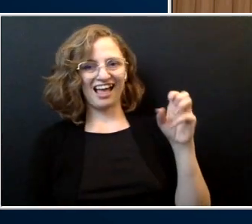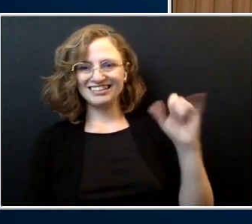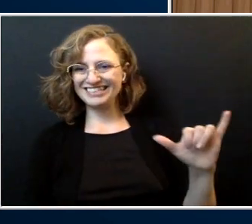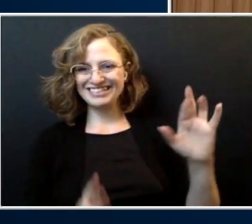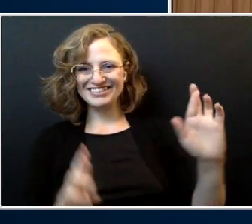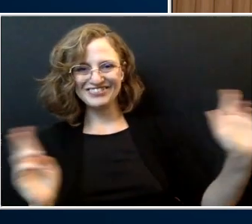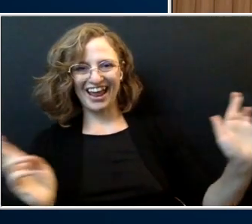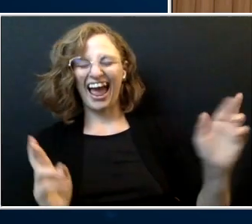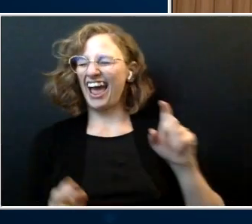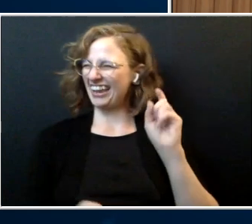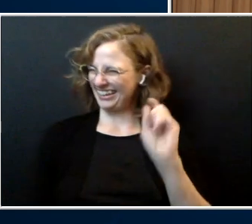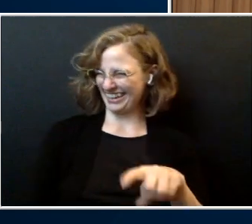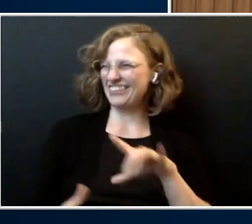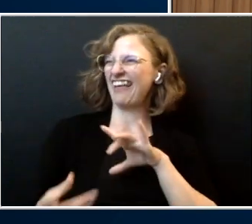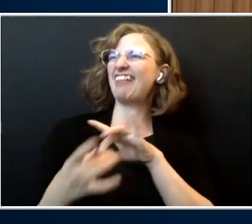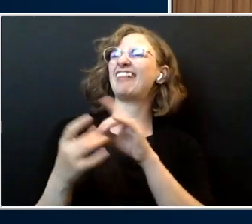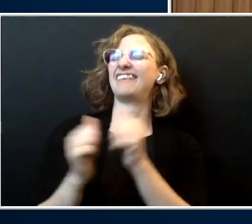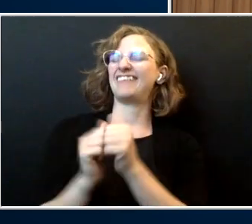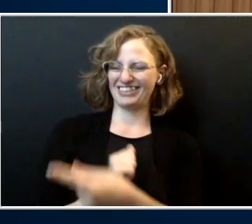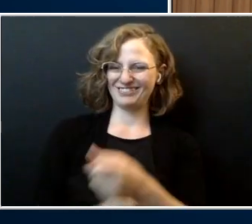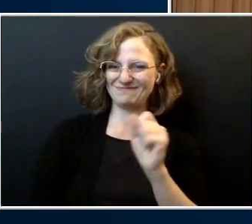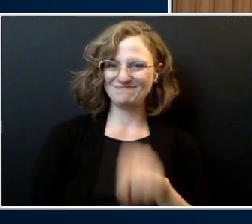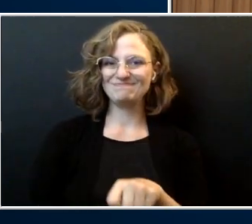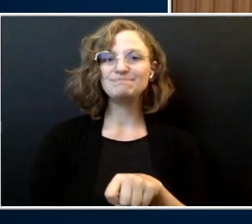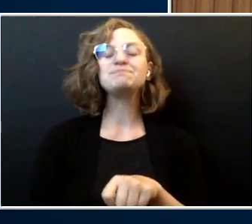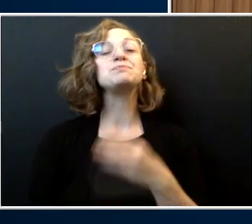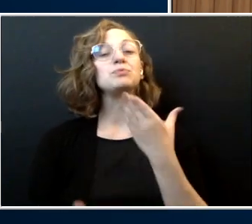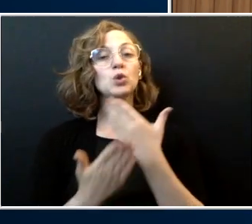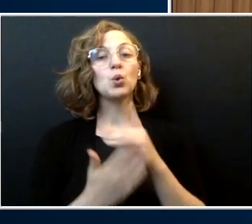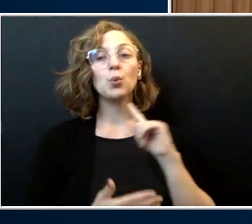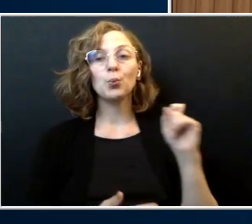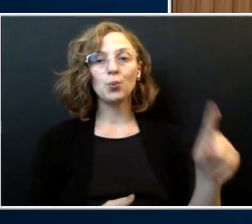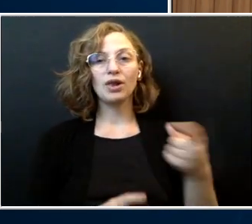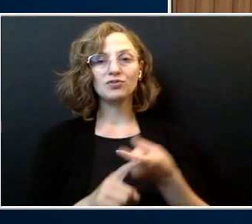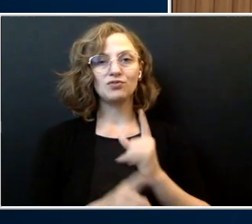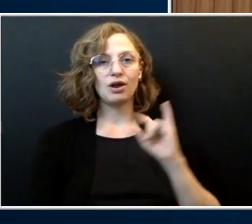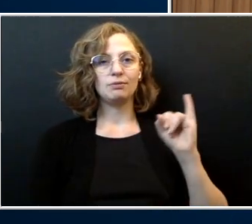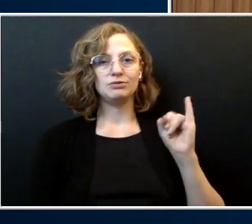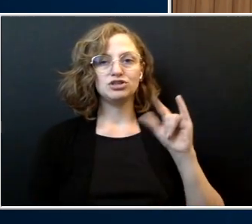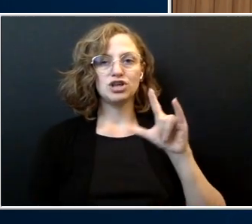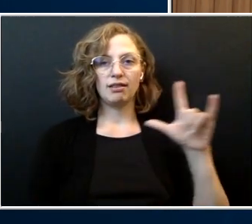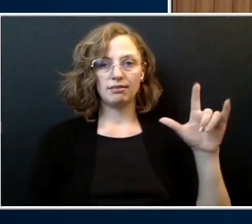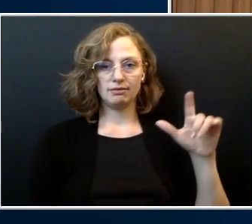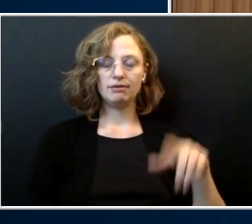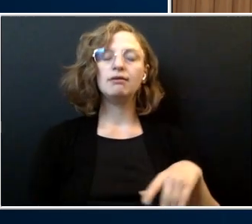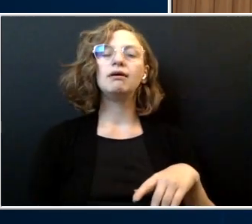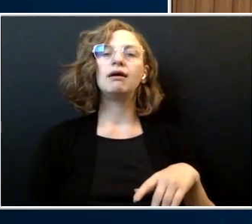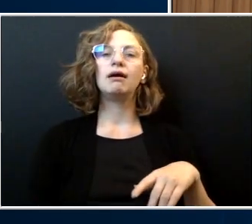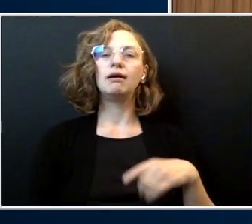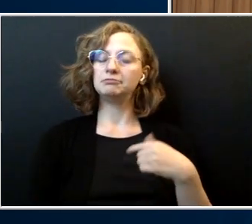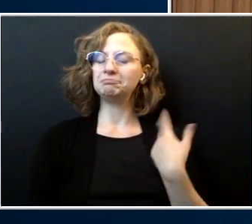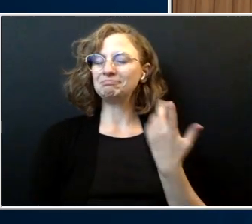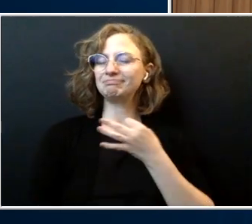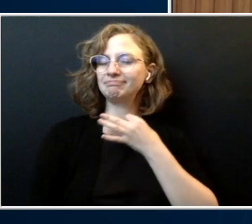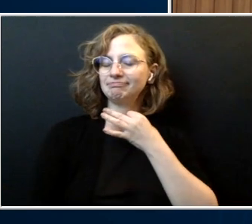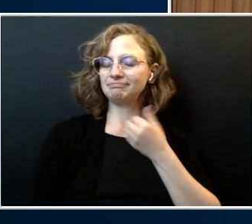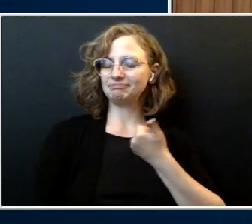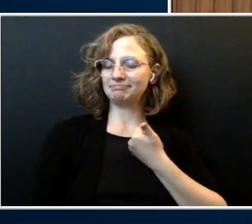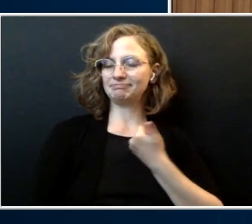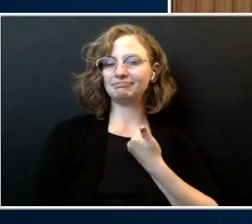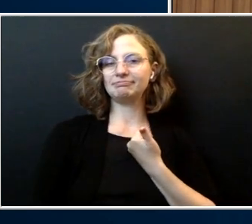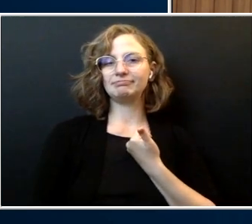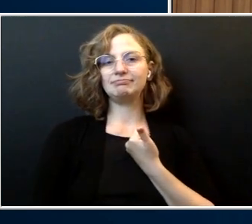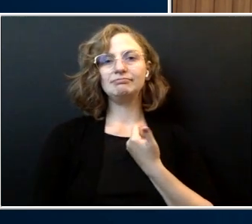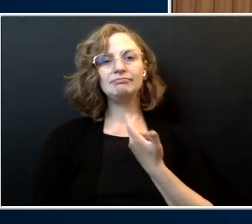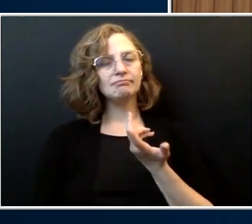Kelsey. We have a good question from Jill, and I've actually wondered this. Can anyone tell us, is it better to exercise in the morning or in